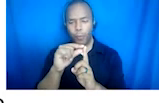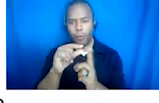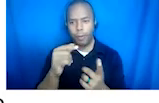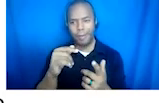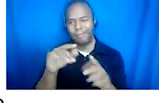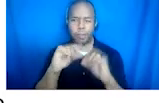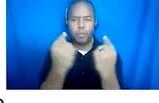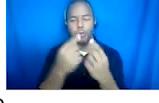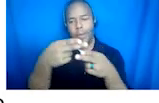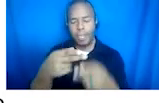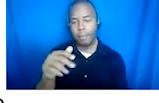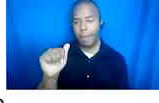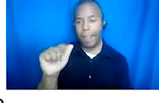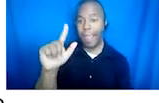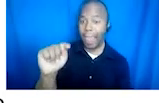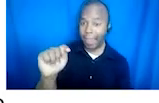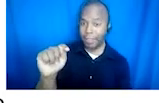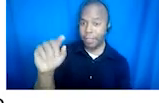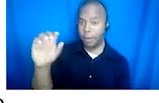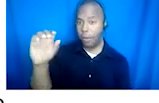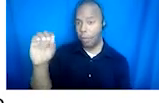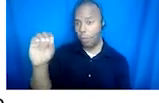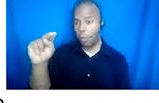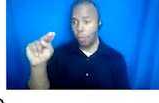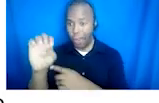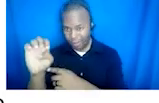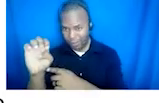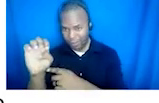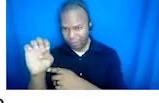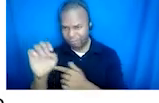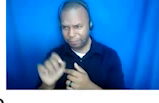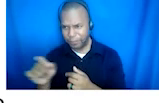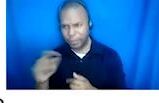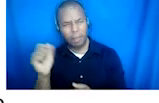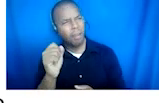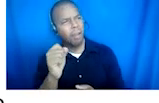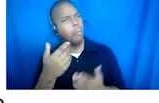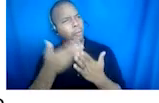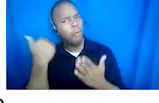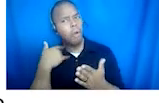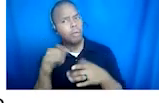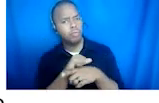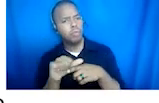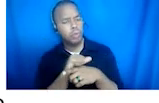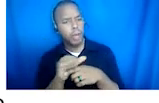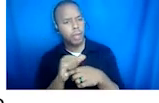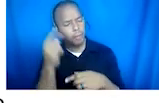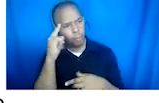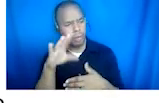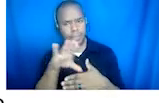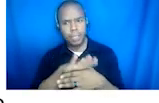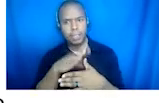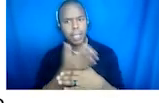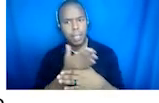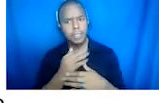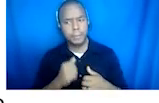the training and workshops and stuff. Well, I did that. I used to work at Fresno City College. Oh, So I did the at-one trainings and we had poker there, and poker